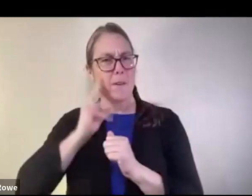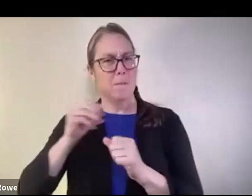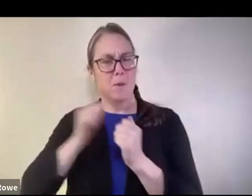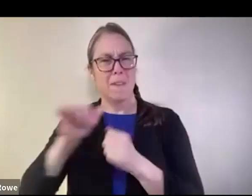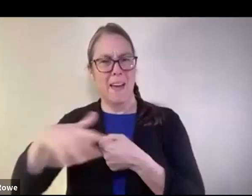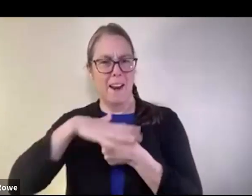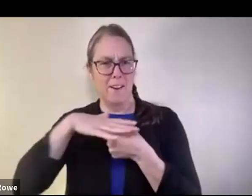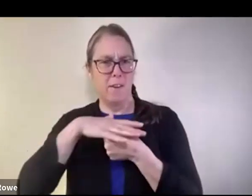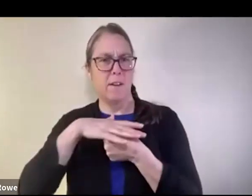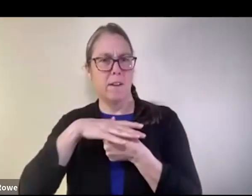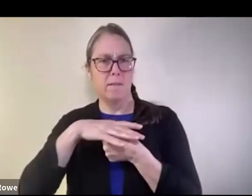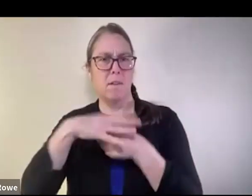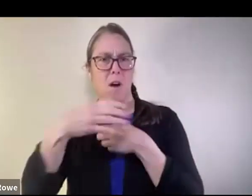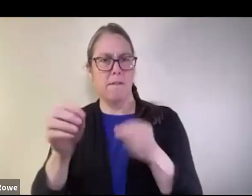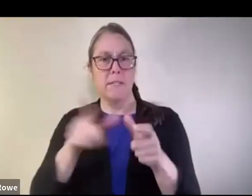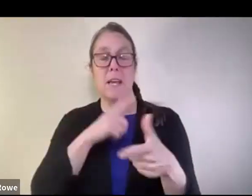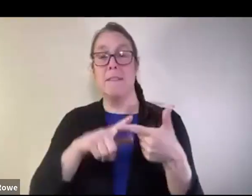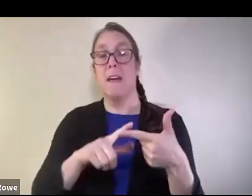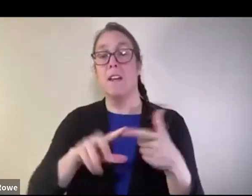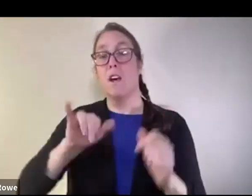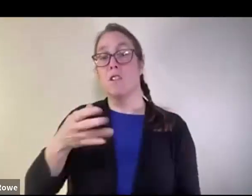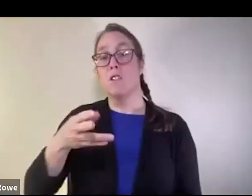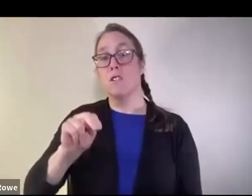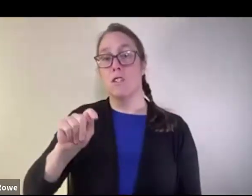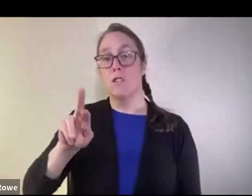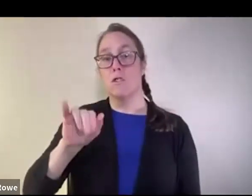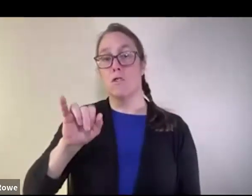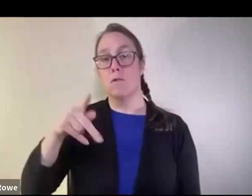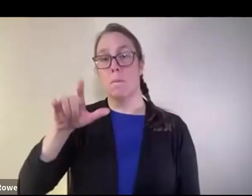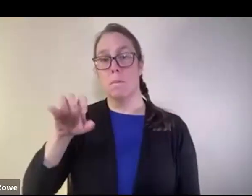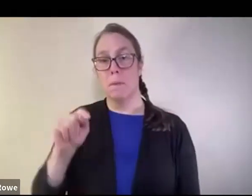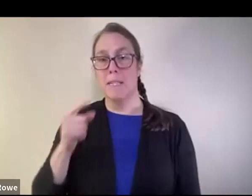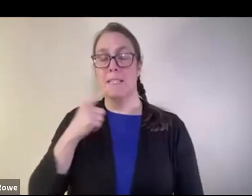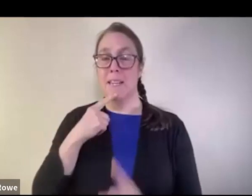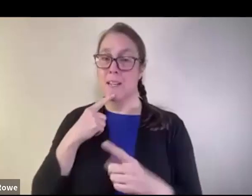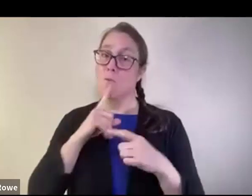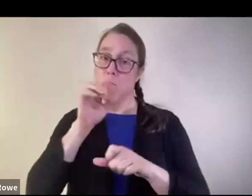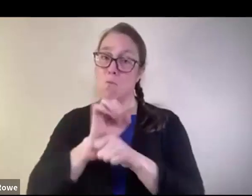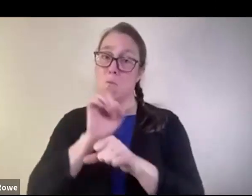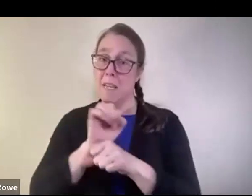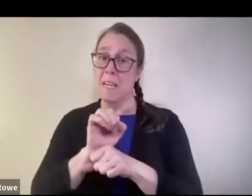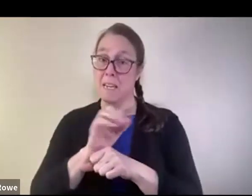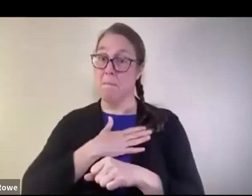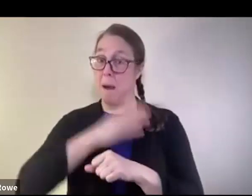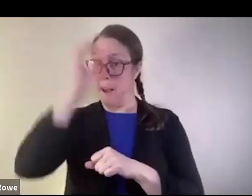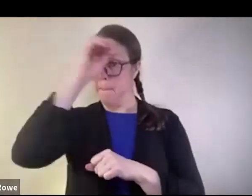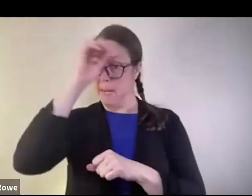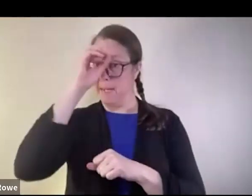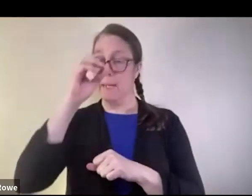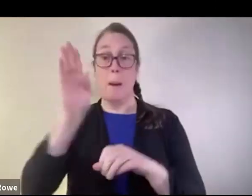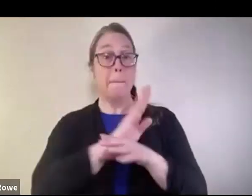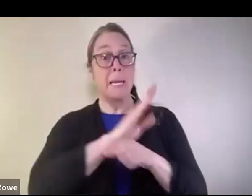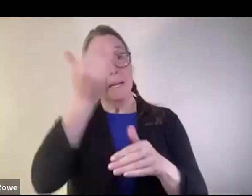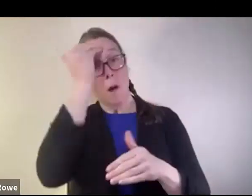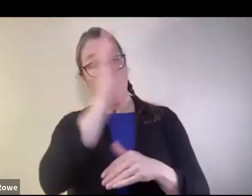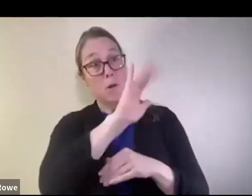And Jan Triplett says, in my opinion, there is a very big lack of business knowledge by